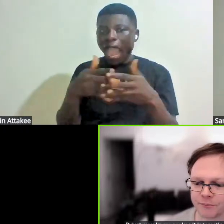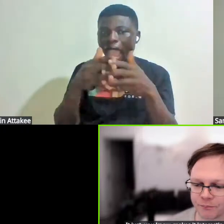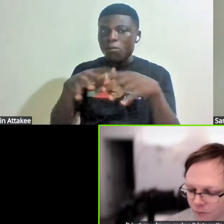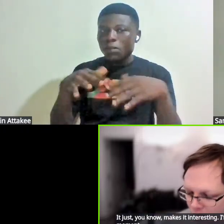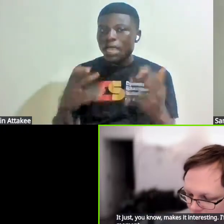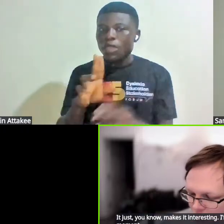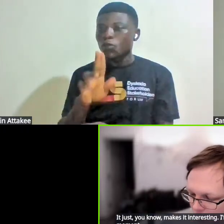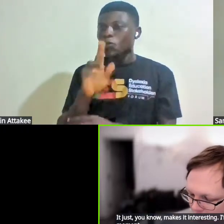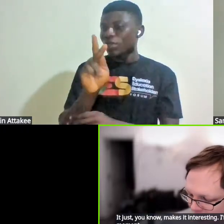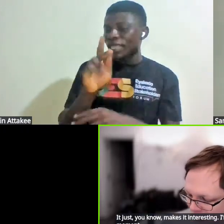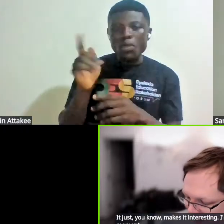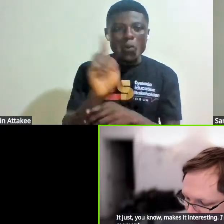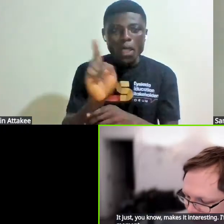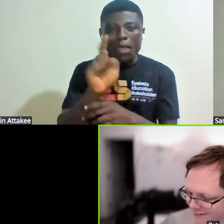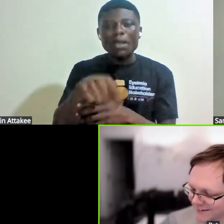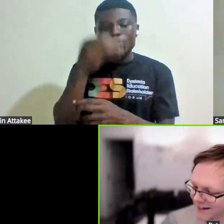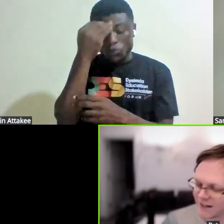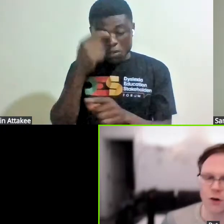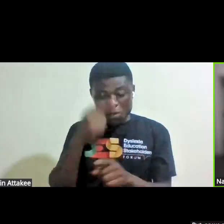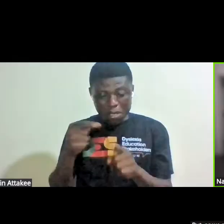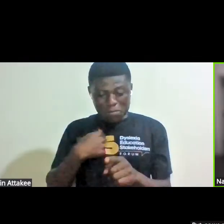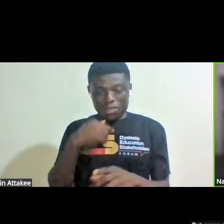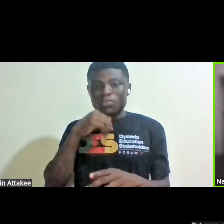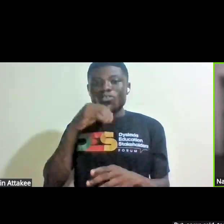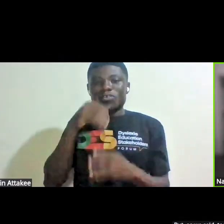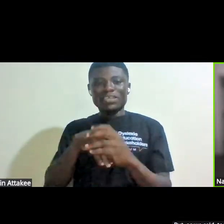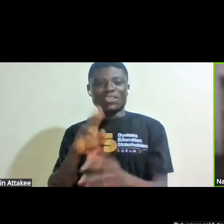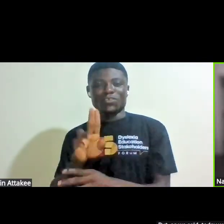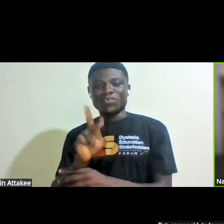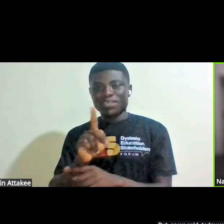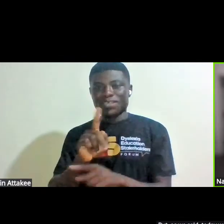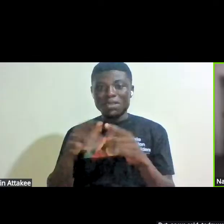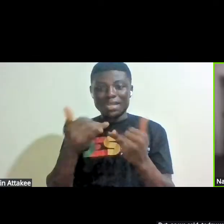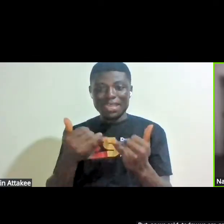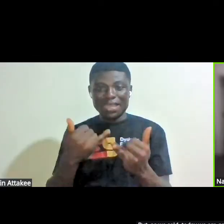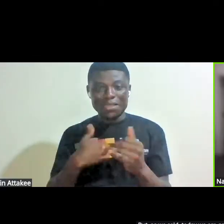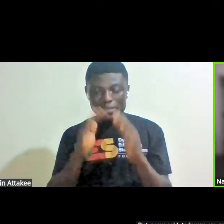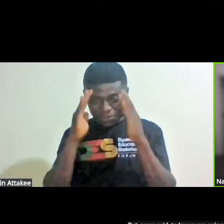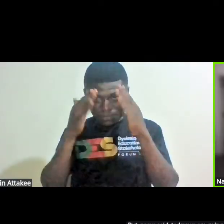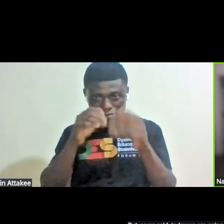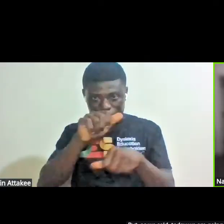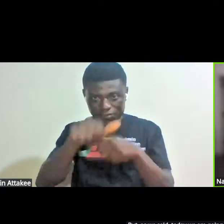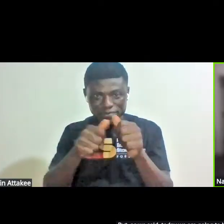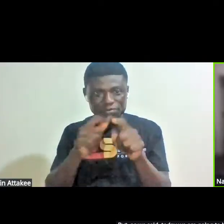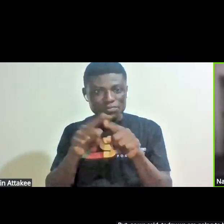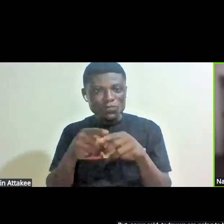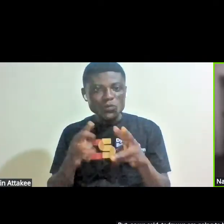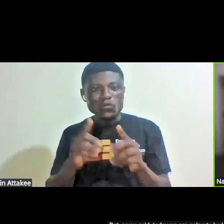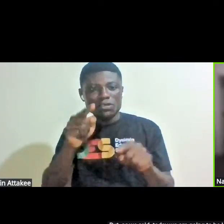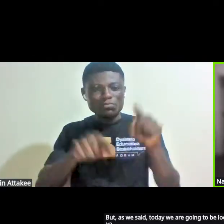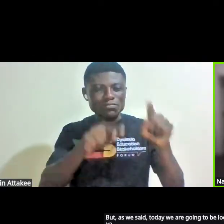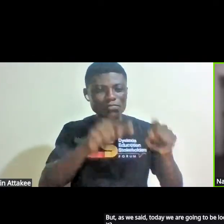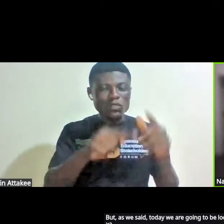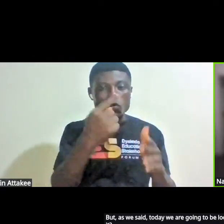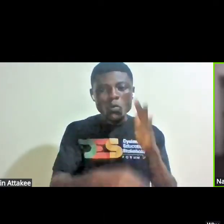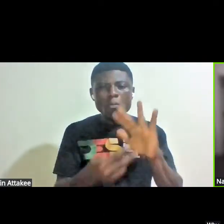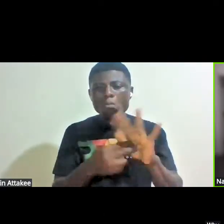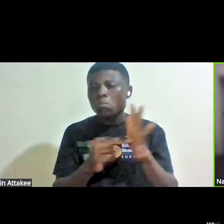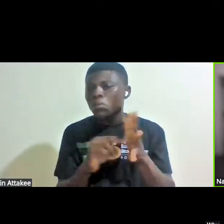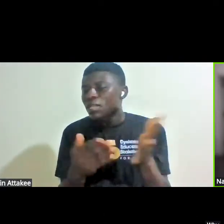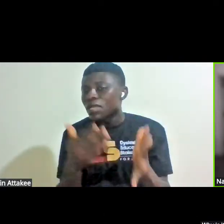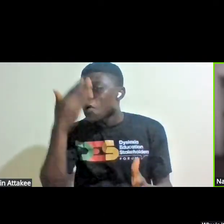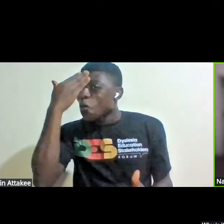moment. But as we said, today we are going to be looking about neurodiversity. What is it? Why is